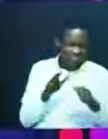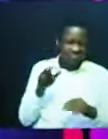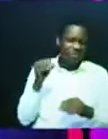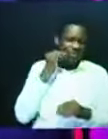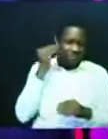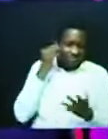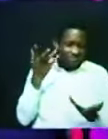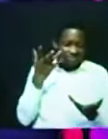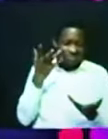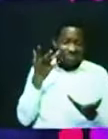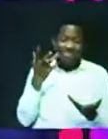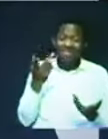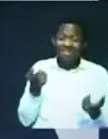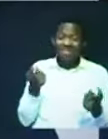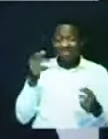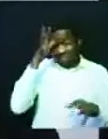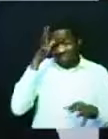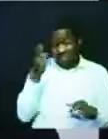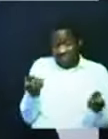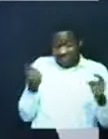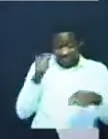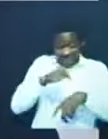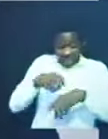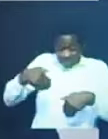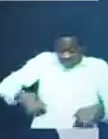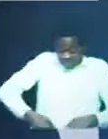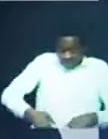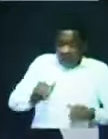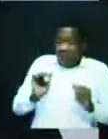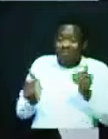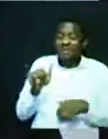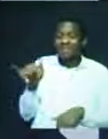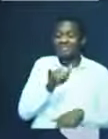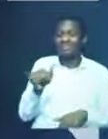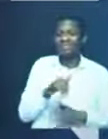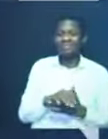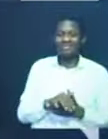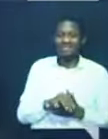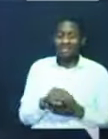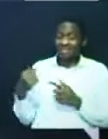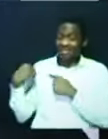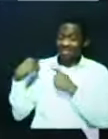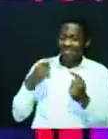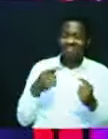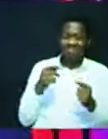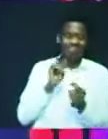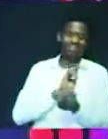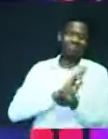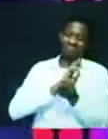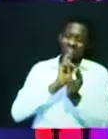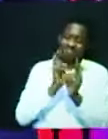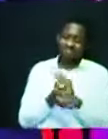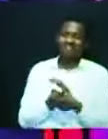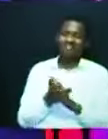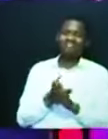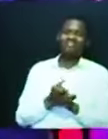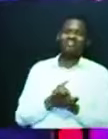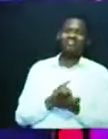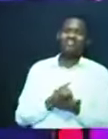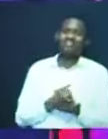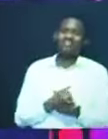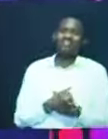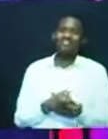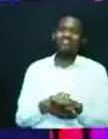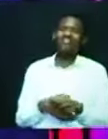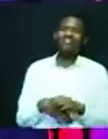When you were like him, you were like this. And so from that day, I repented. Papa Shem Kum no se